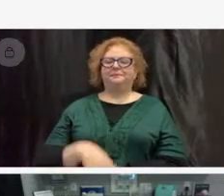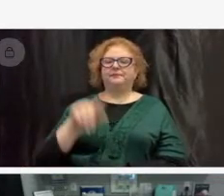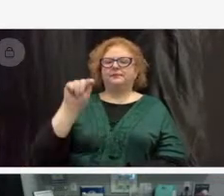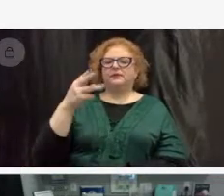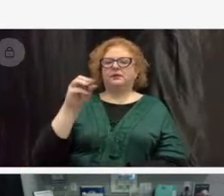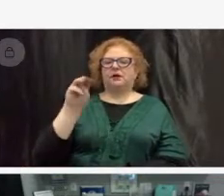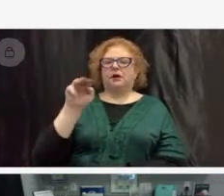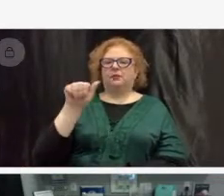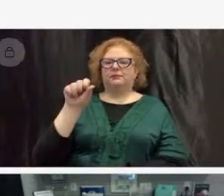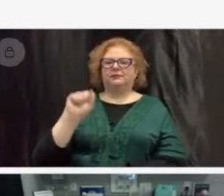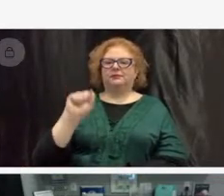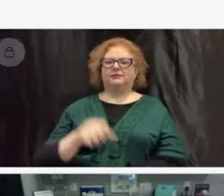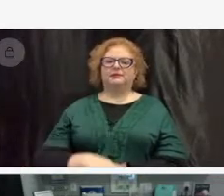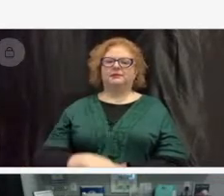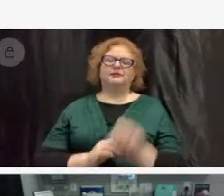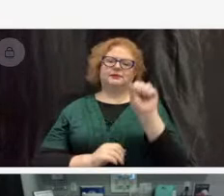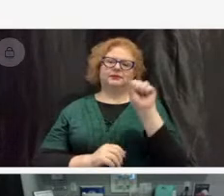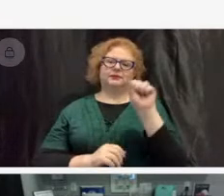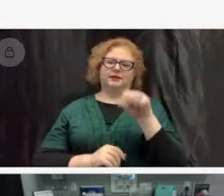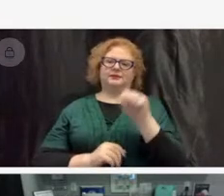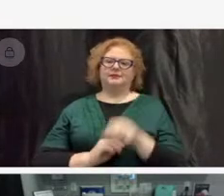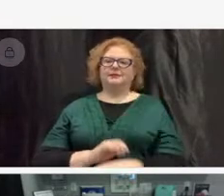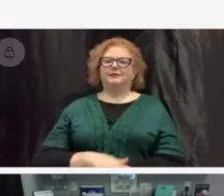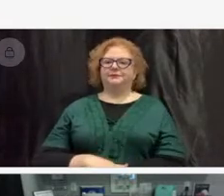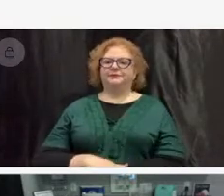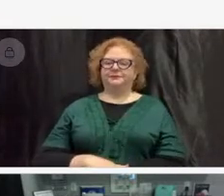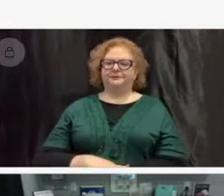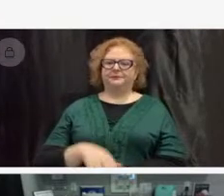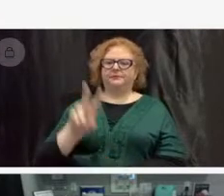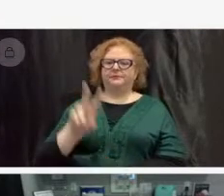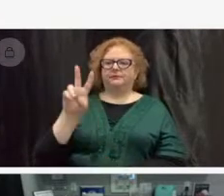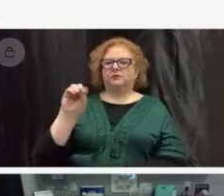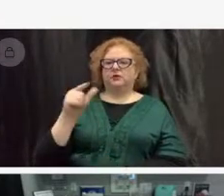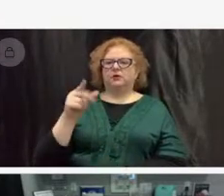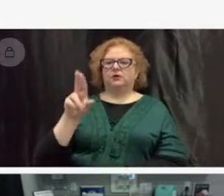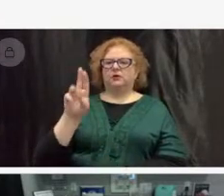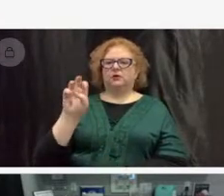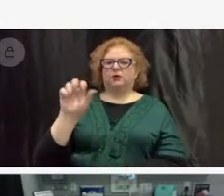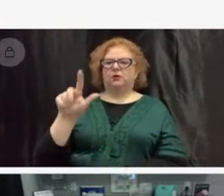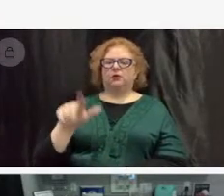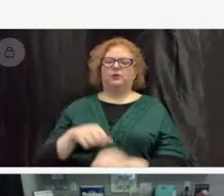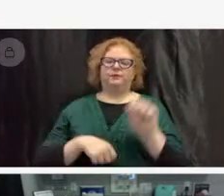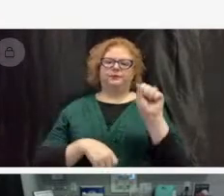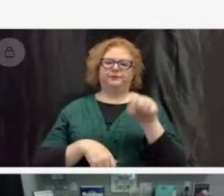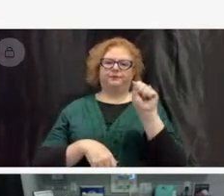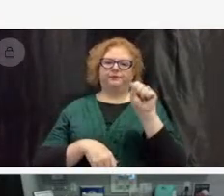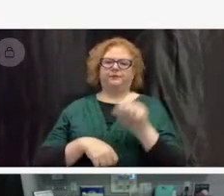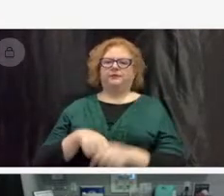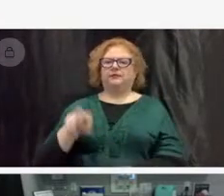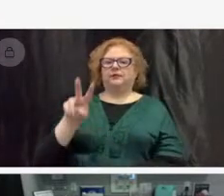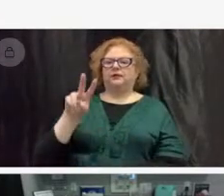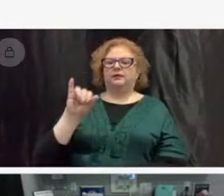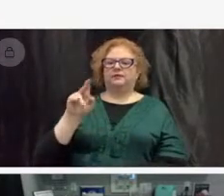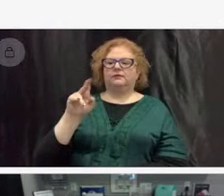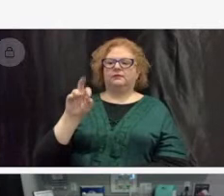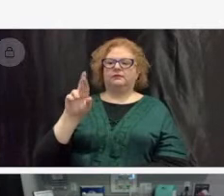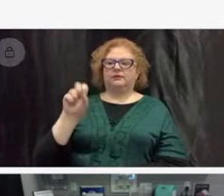Thomas, Yes. Vogel, Yes. Vickers,